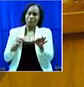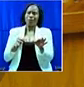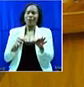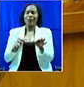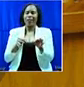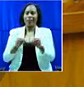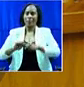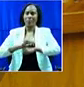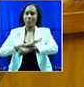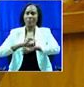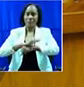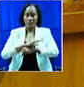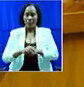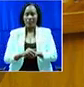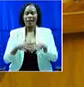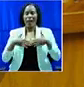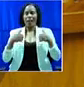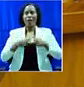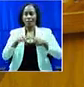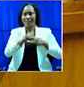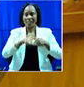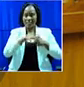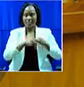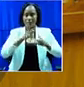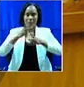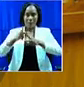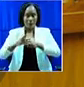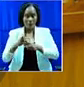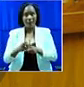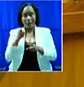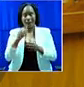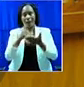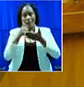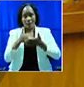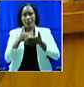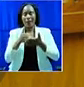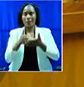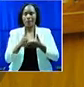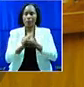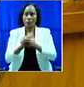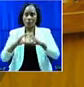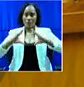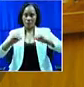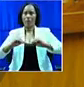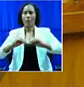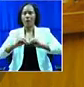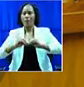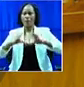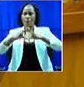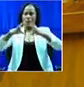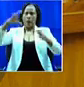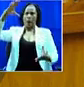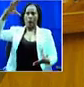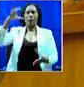were able to withstand the massive surge of infections in the middle of July. At